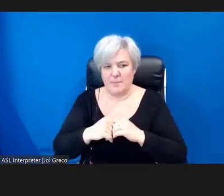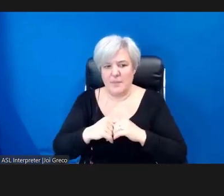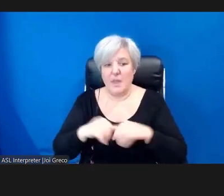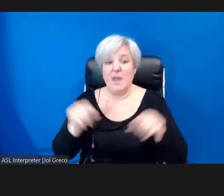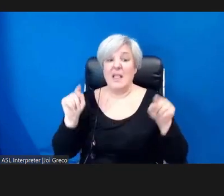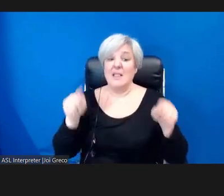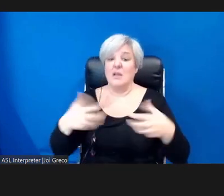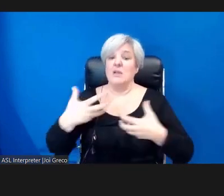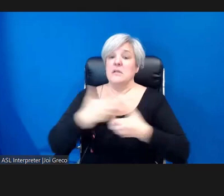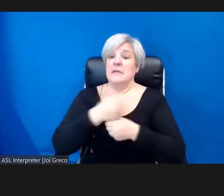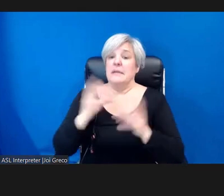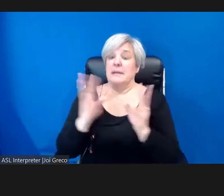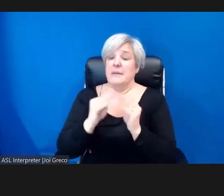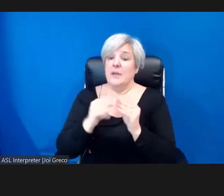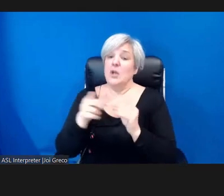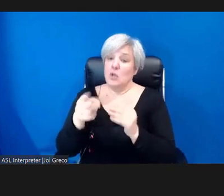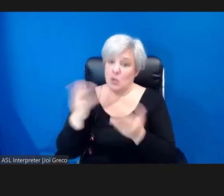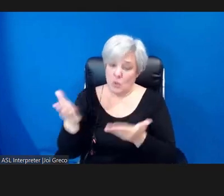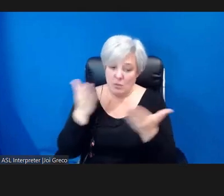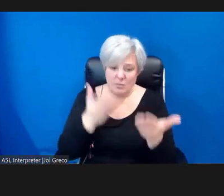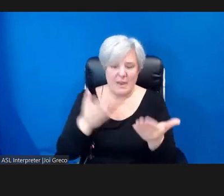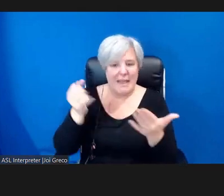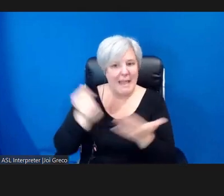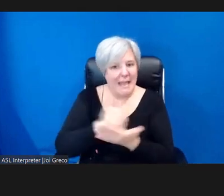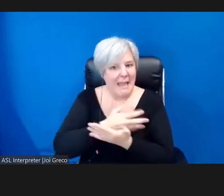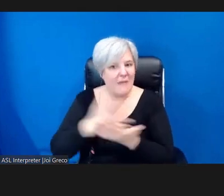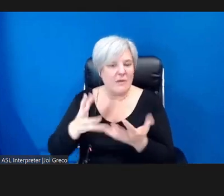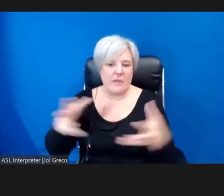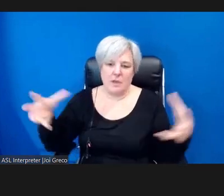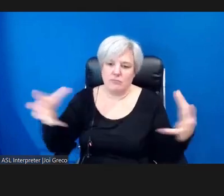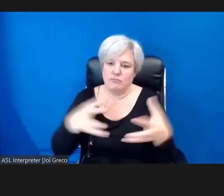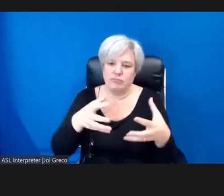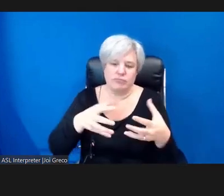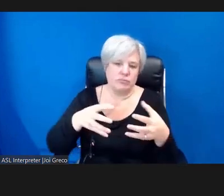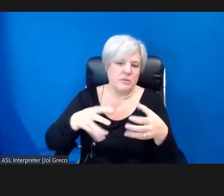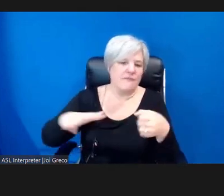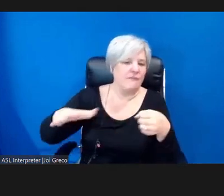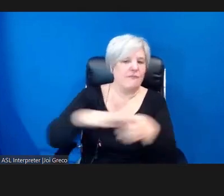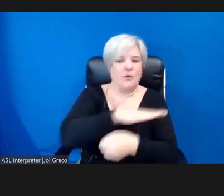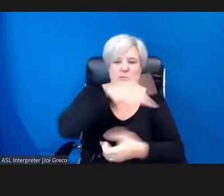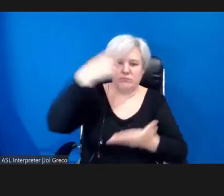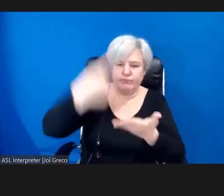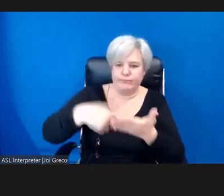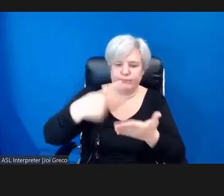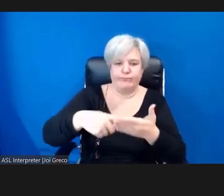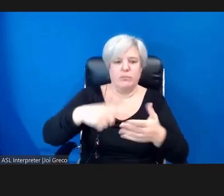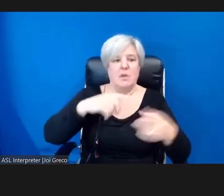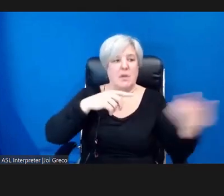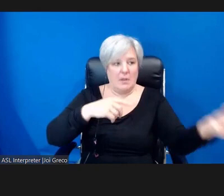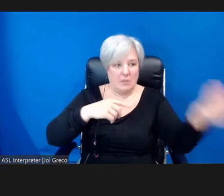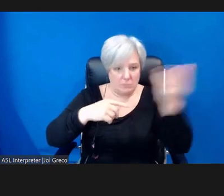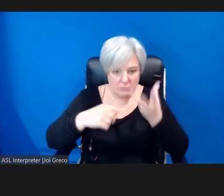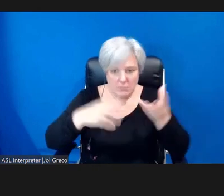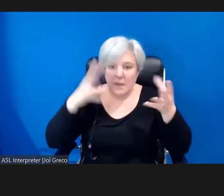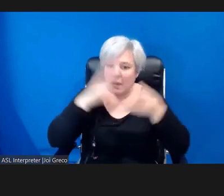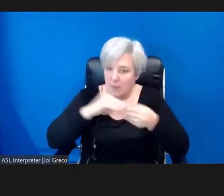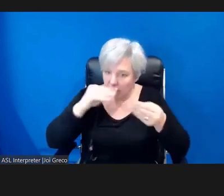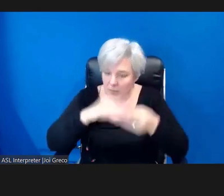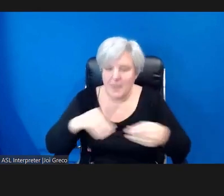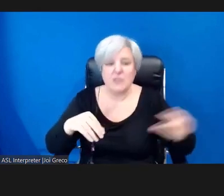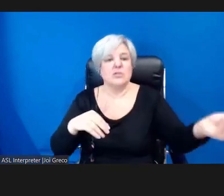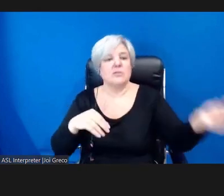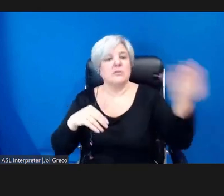In this summary meeting, you will bring everything around full circle by summarizing the information they provided,